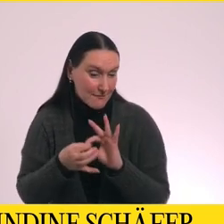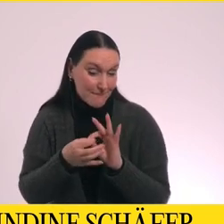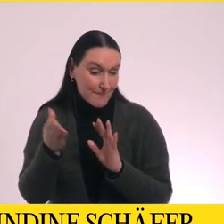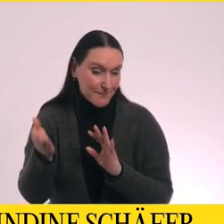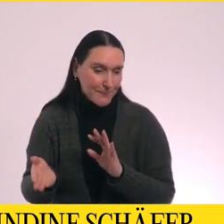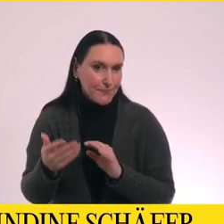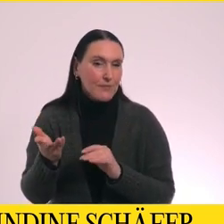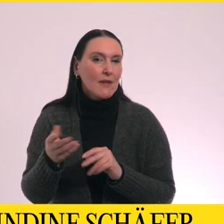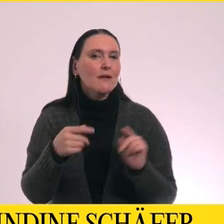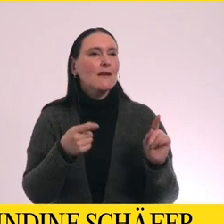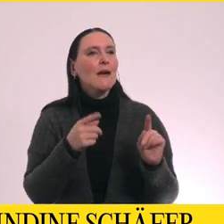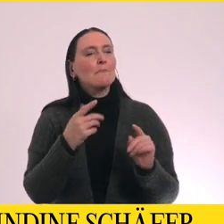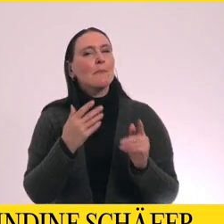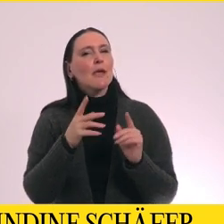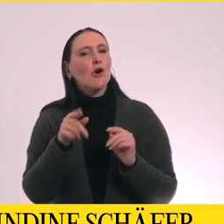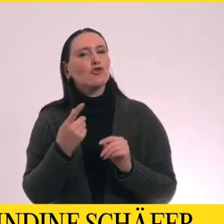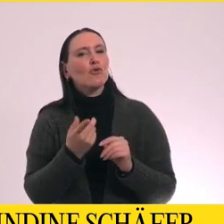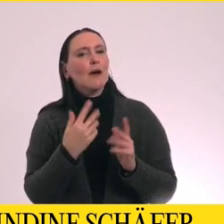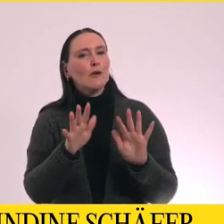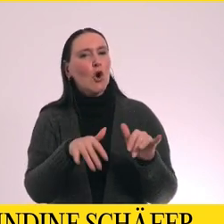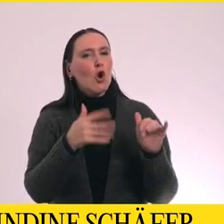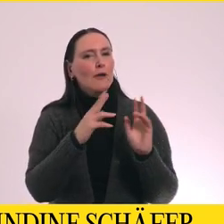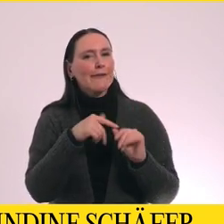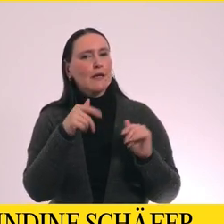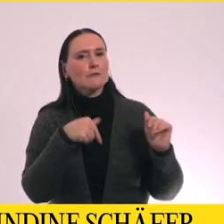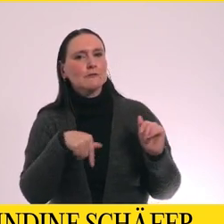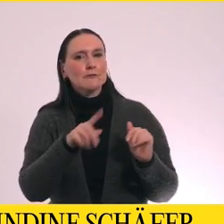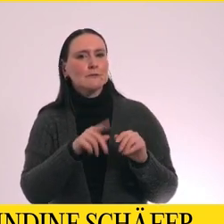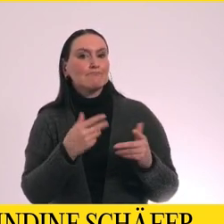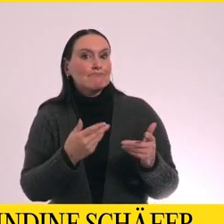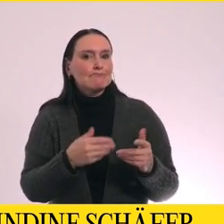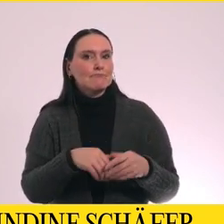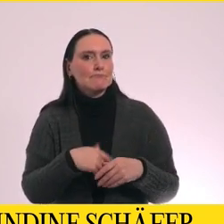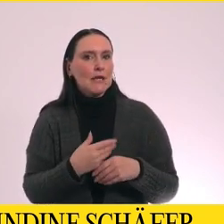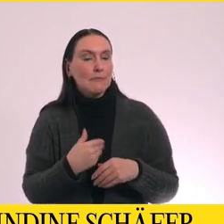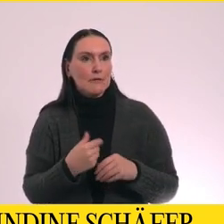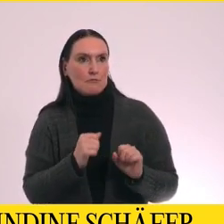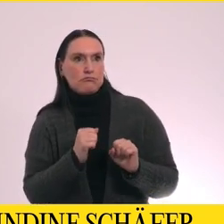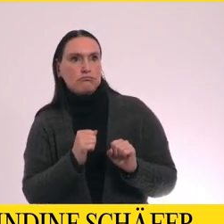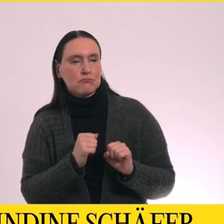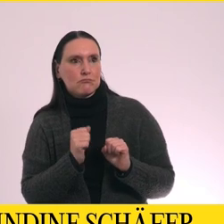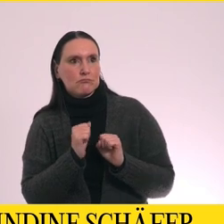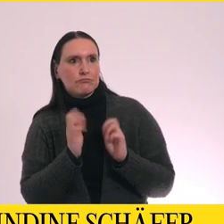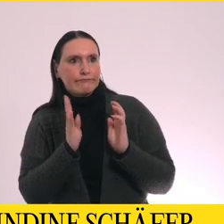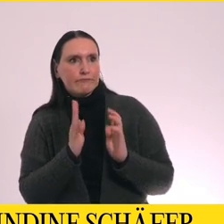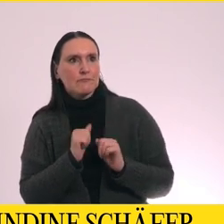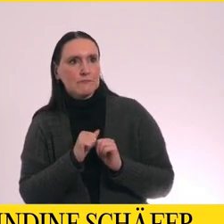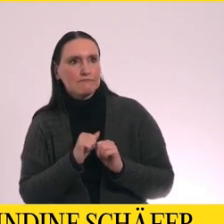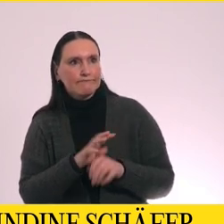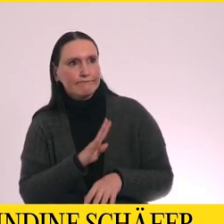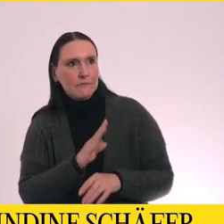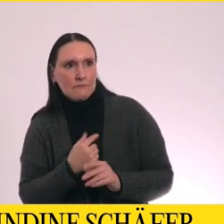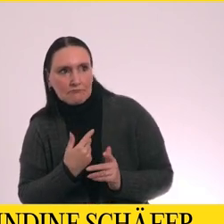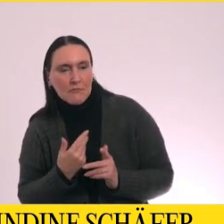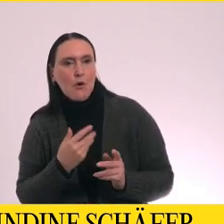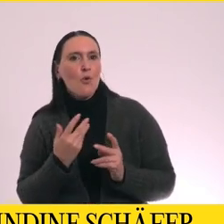inspire audiences, or it can actually disturb them, interestingly, because it plays with ideas of